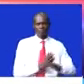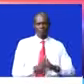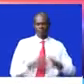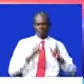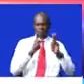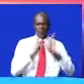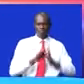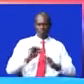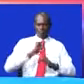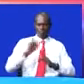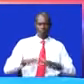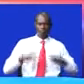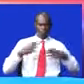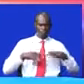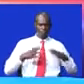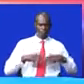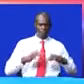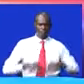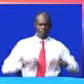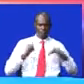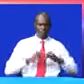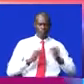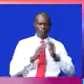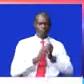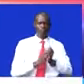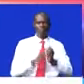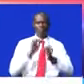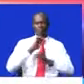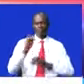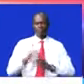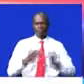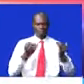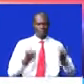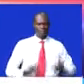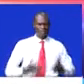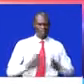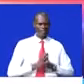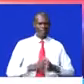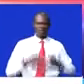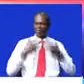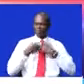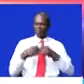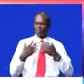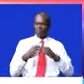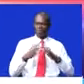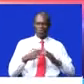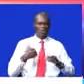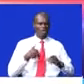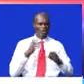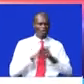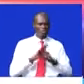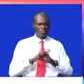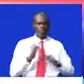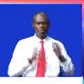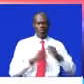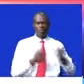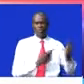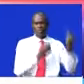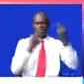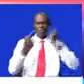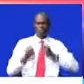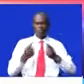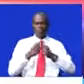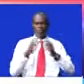Jodak kaachiel kod tend piny owacho ma kaonti ma Kisumu koro to ywago lal mathoth ma bende osekel kod oula mano